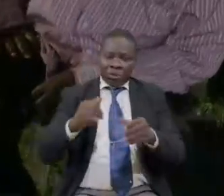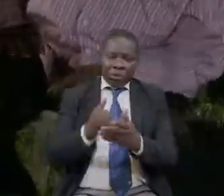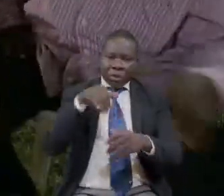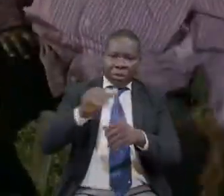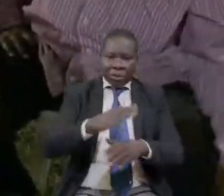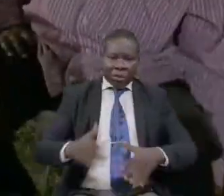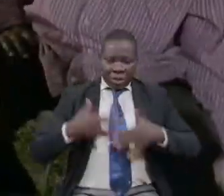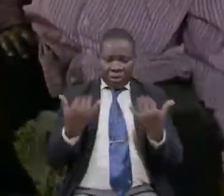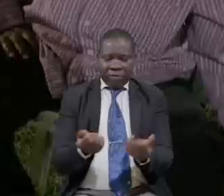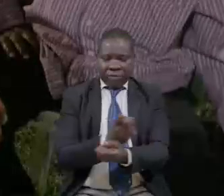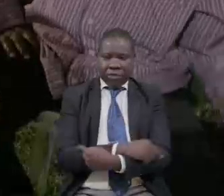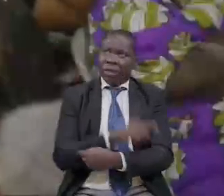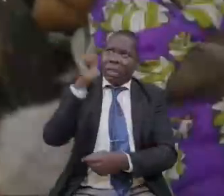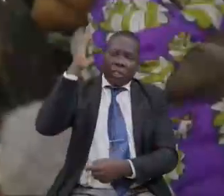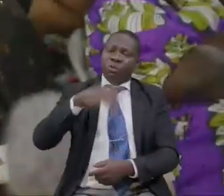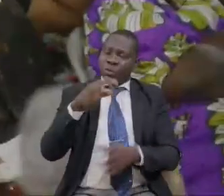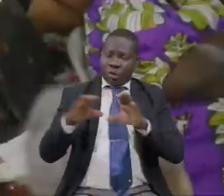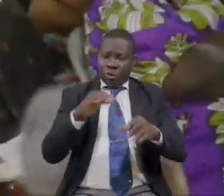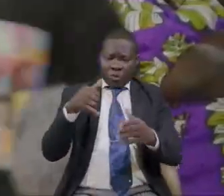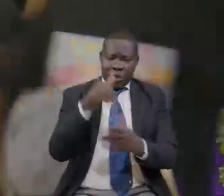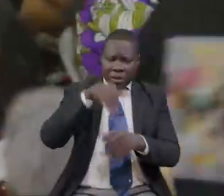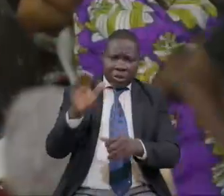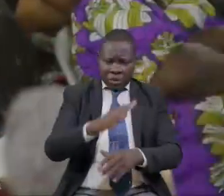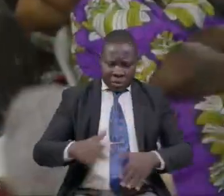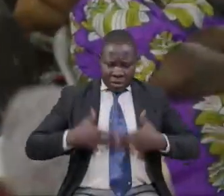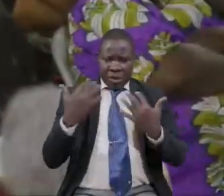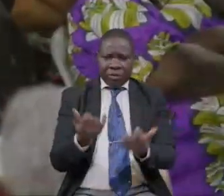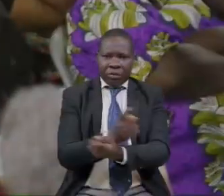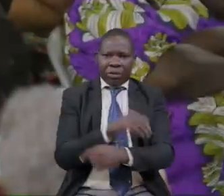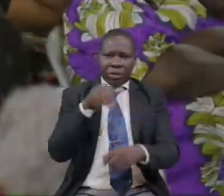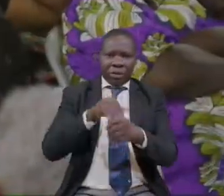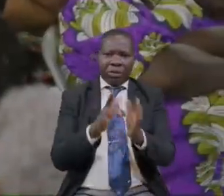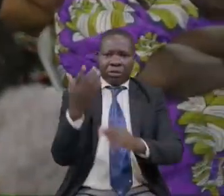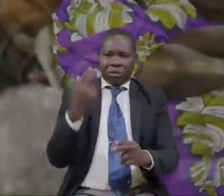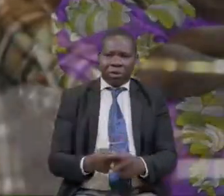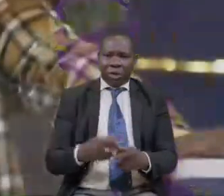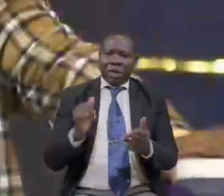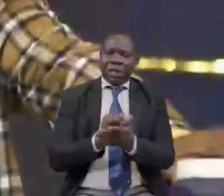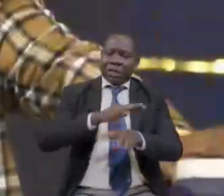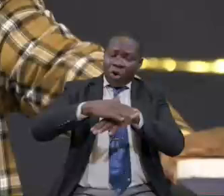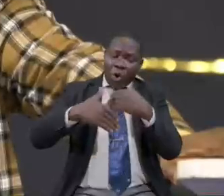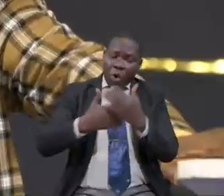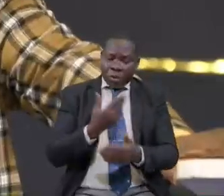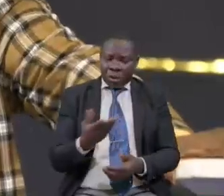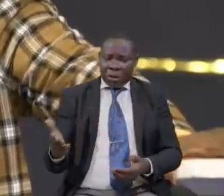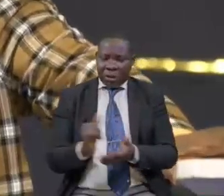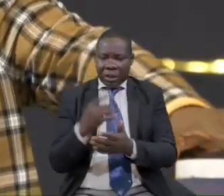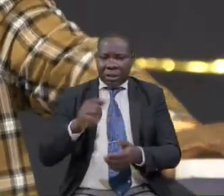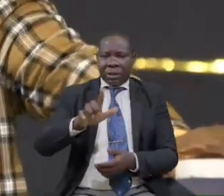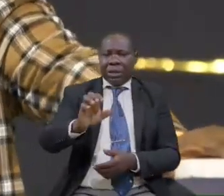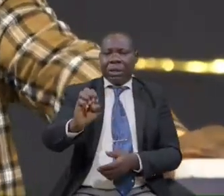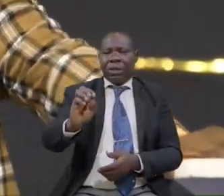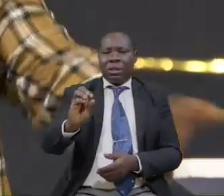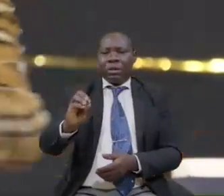said he'll do it in your life today. That all those things the leopard cannot change, all those things the